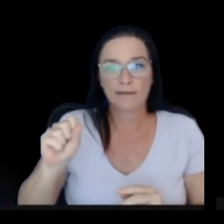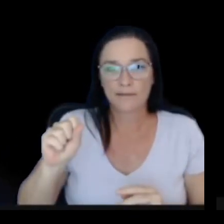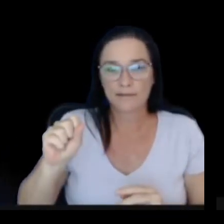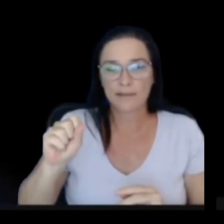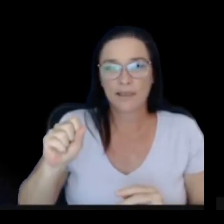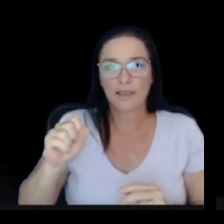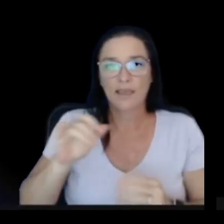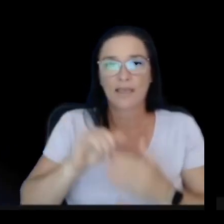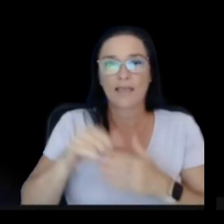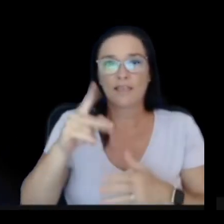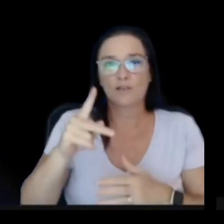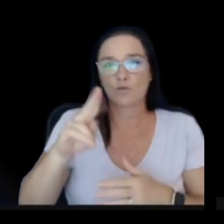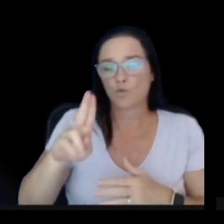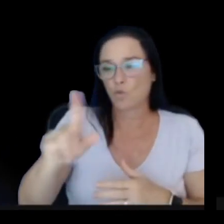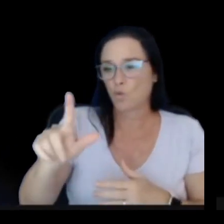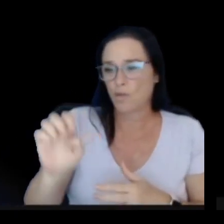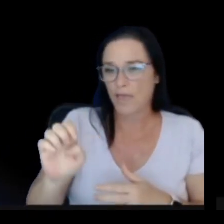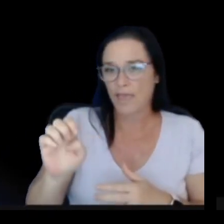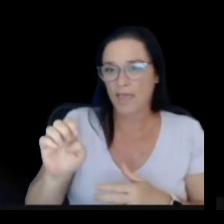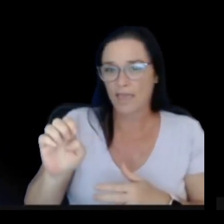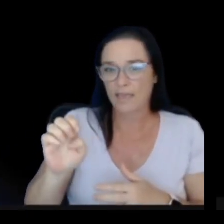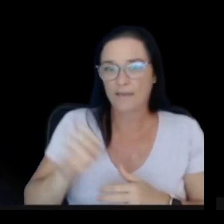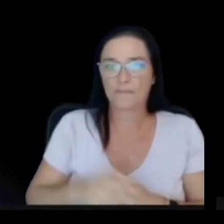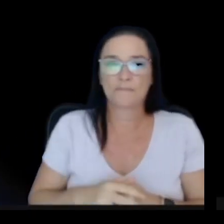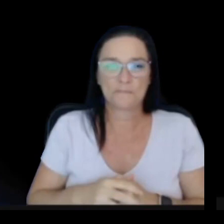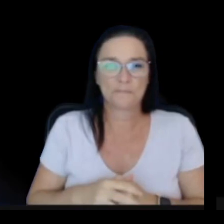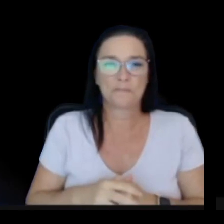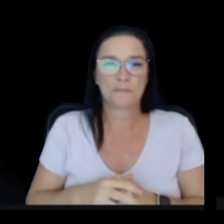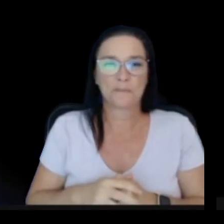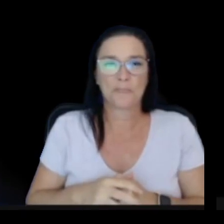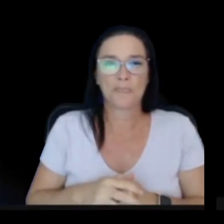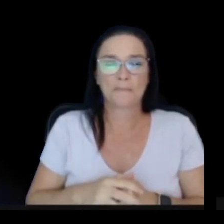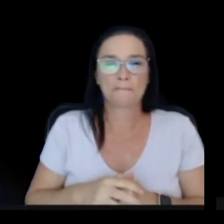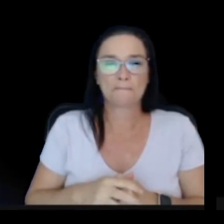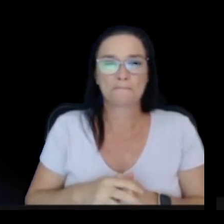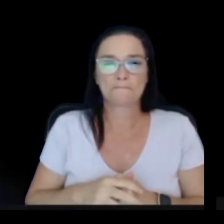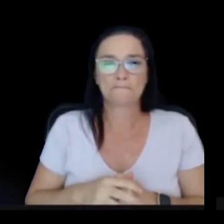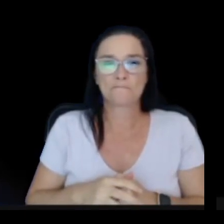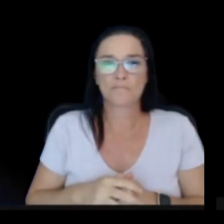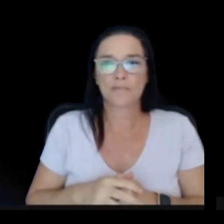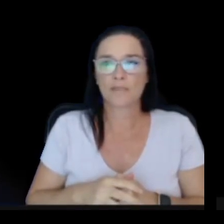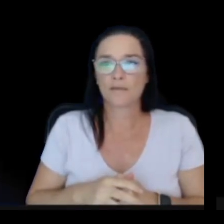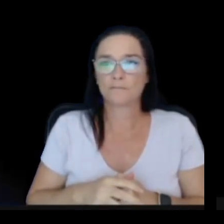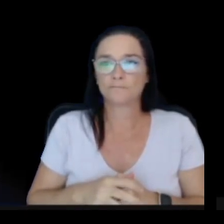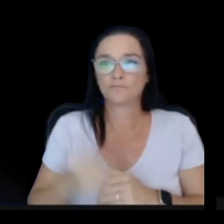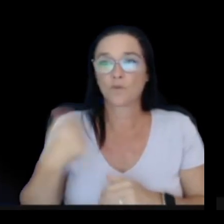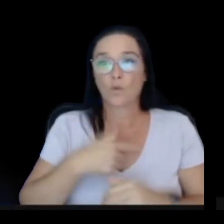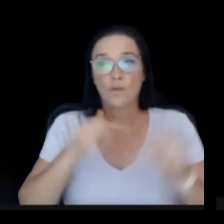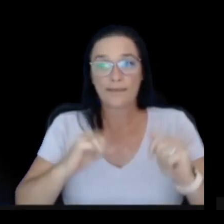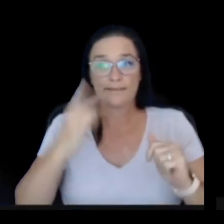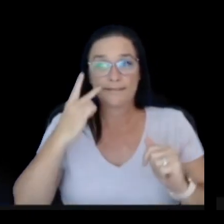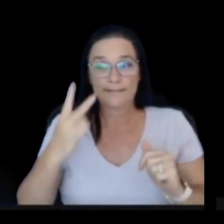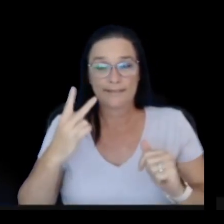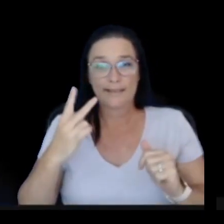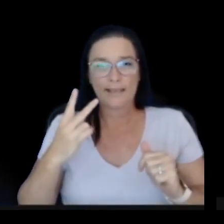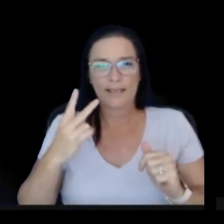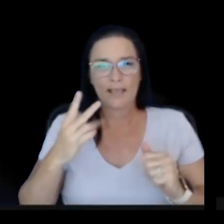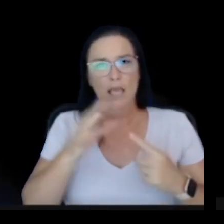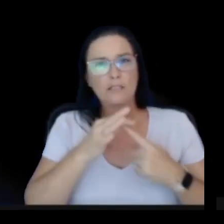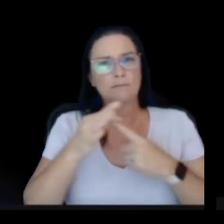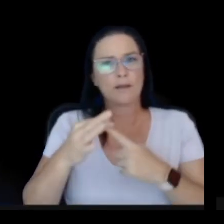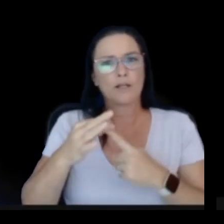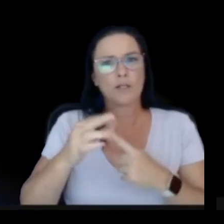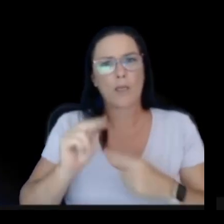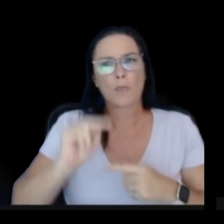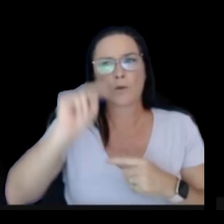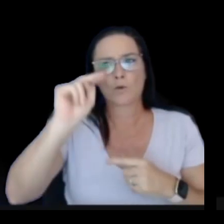on the southwest coast, KULE station here, we can see that, especially on this north-south